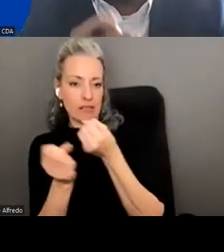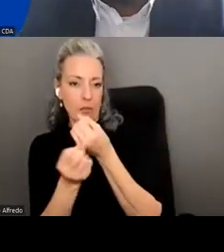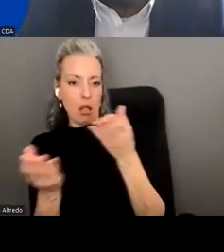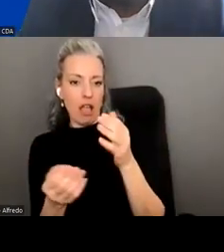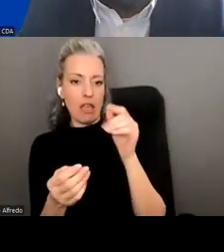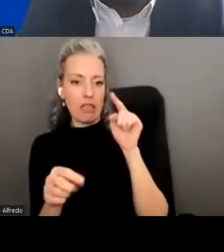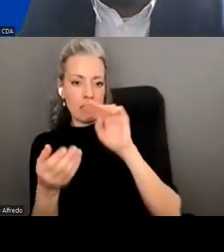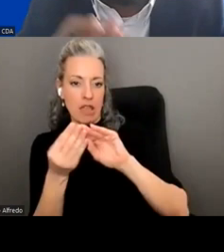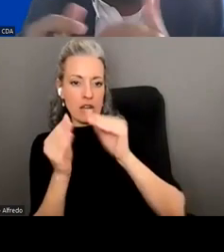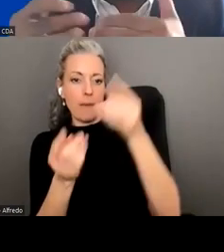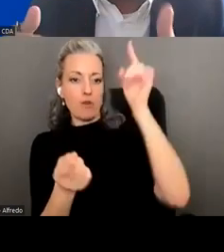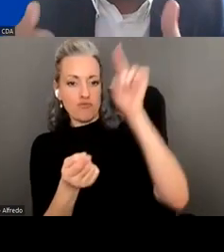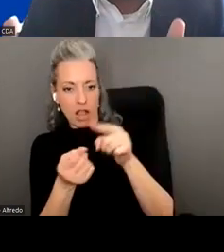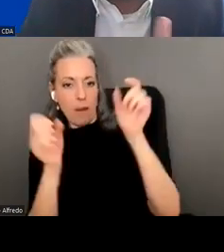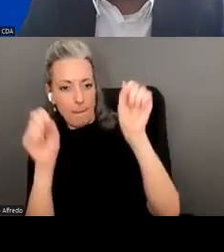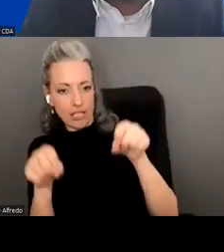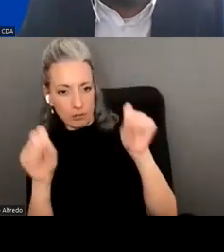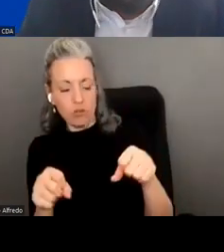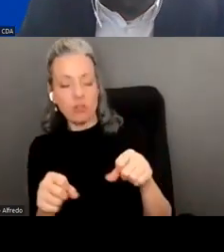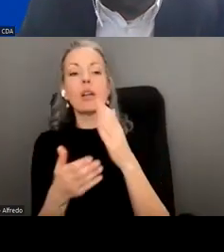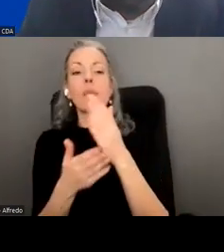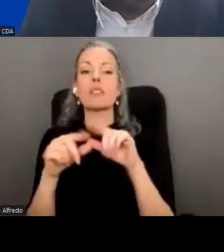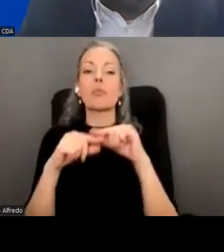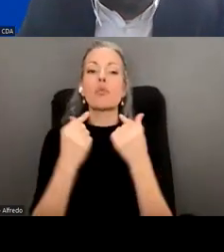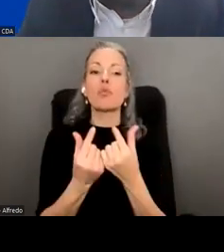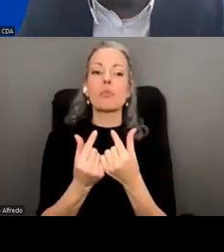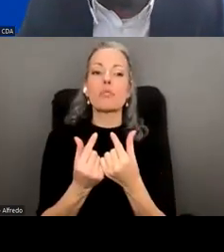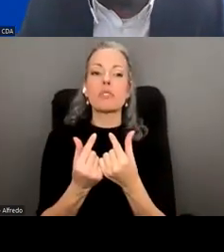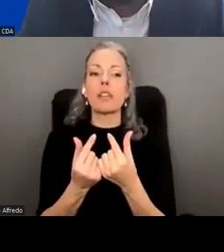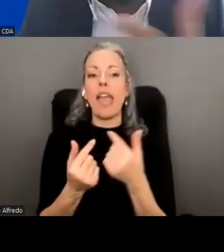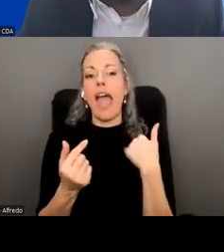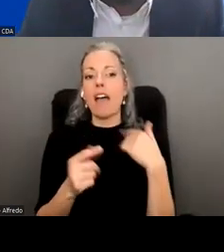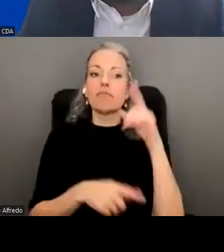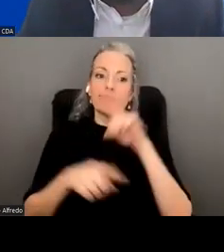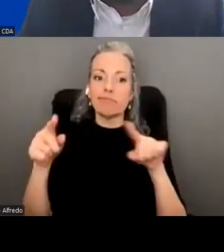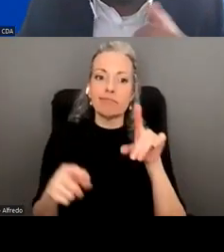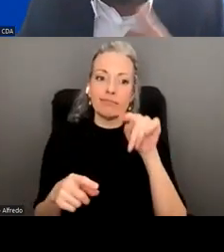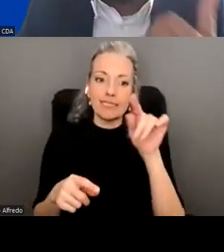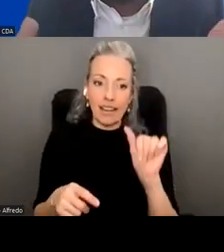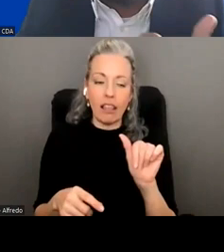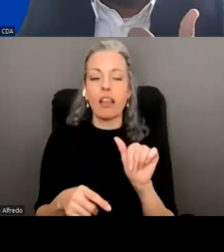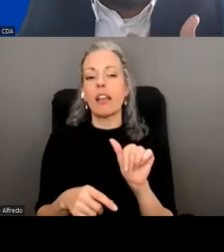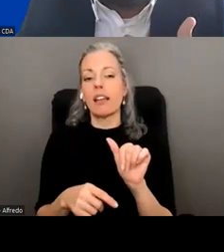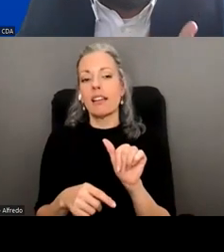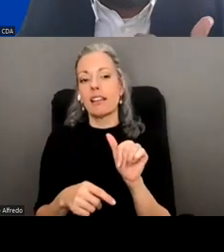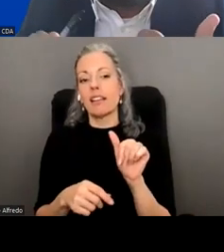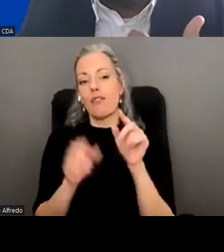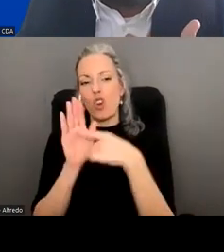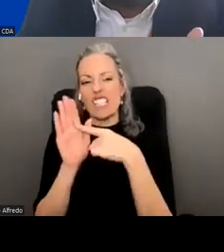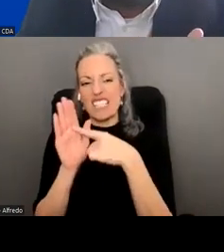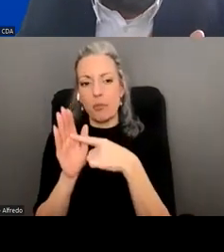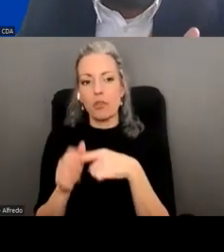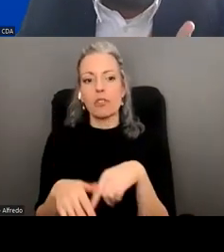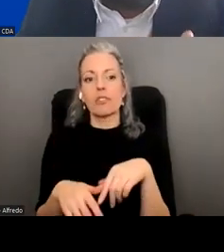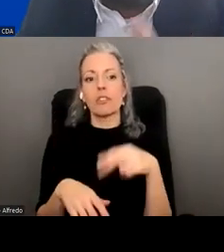down as low as possible. But some of the groups that are masked are groups that are masked with many data sets that we work with, probably you as well. So for example, Native Hawaiian